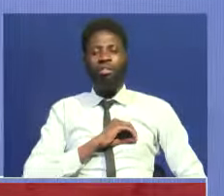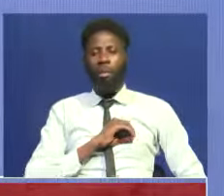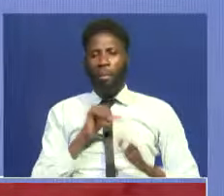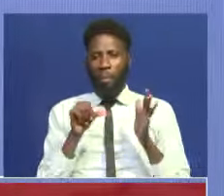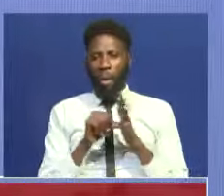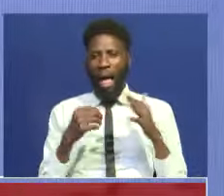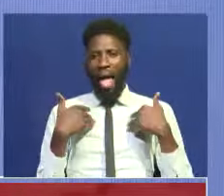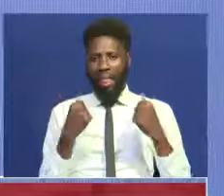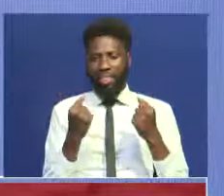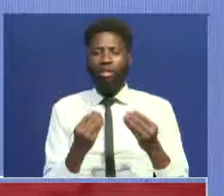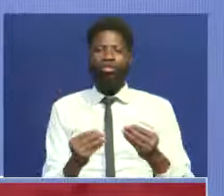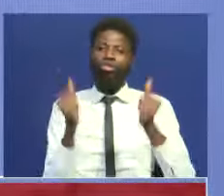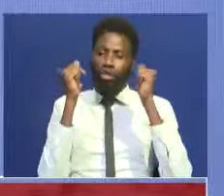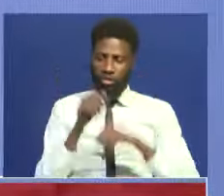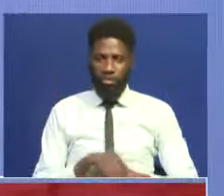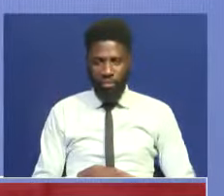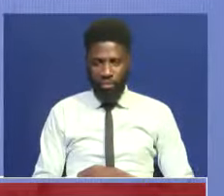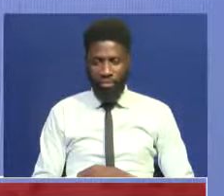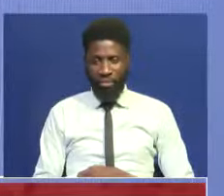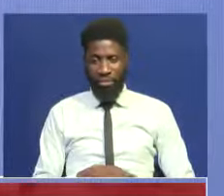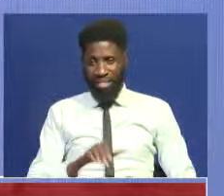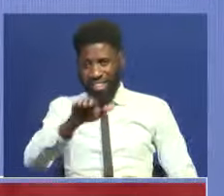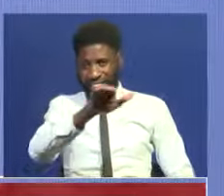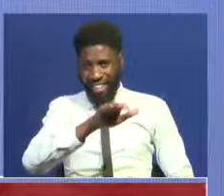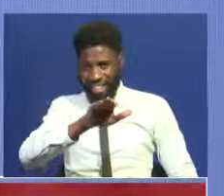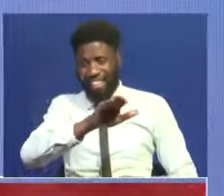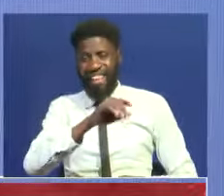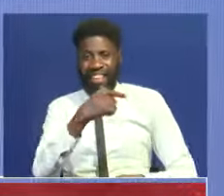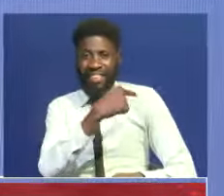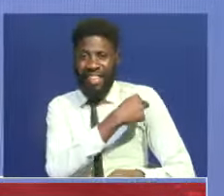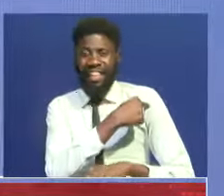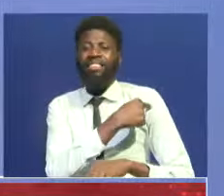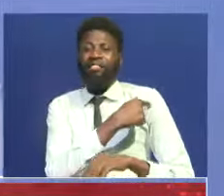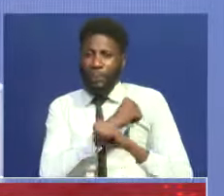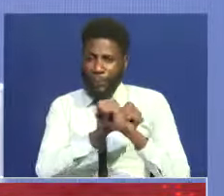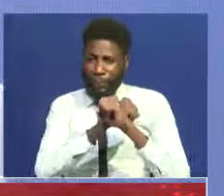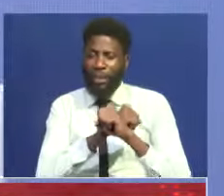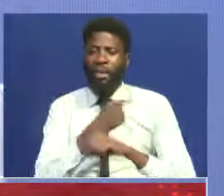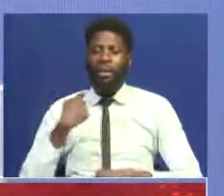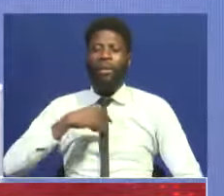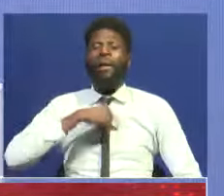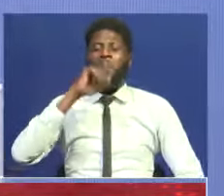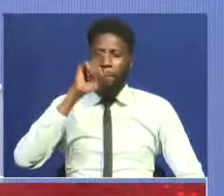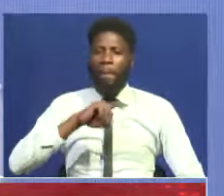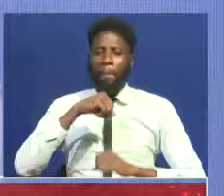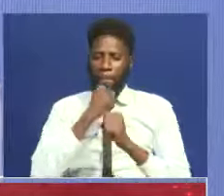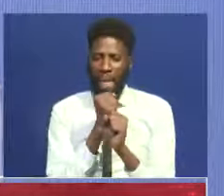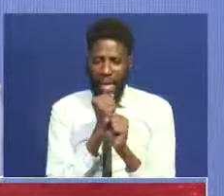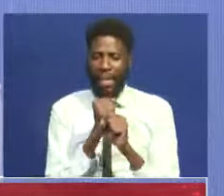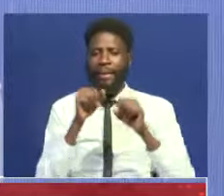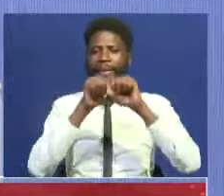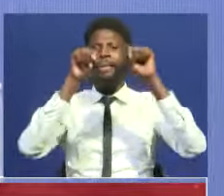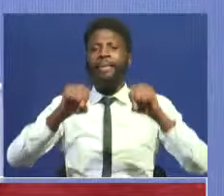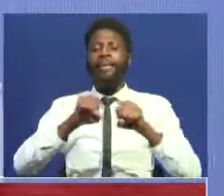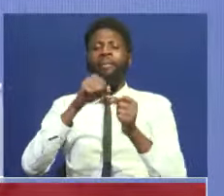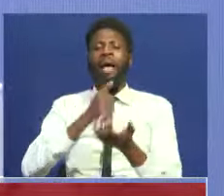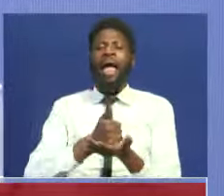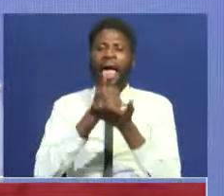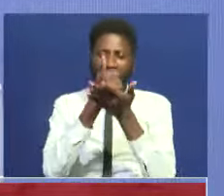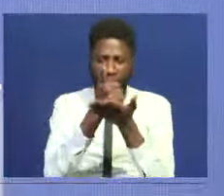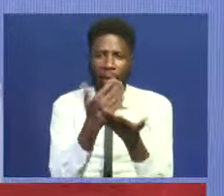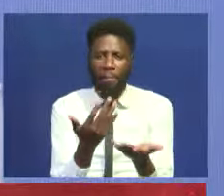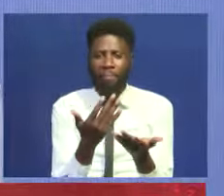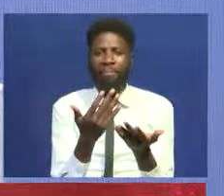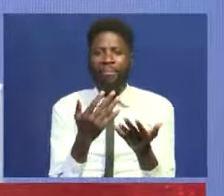vaccines, we must build a holistic ecosystem incorporating the entire value chain, all the way